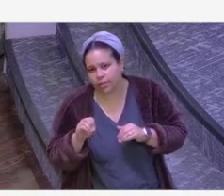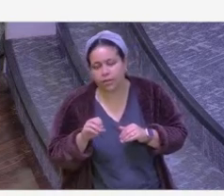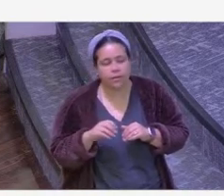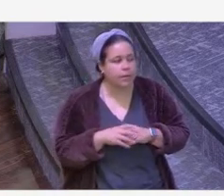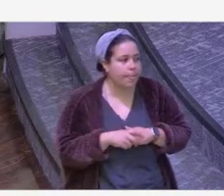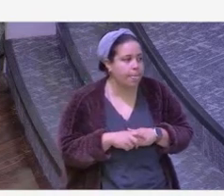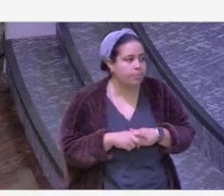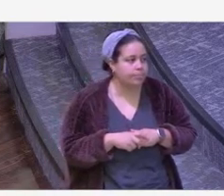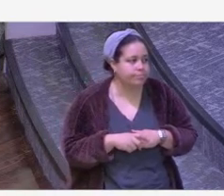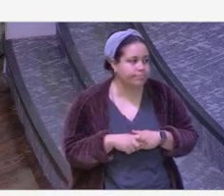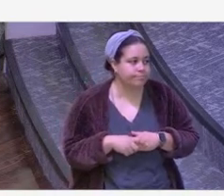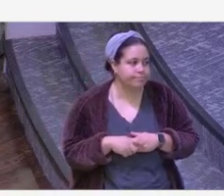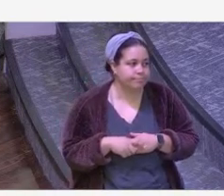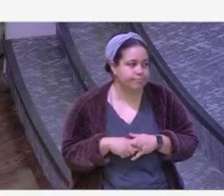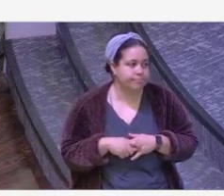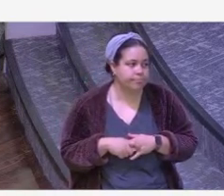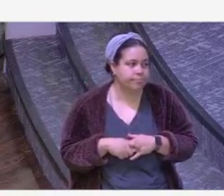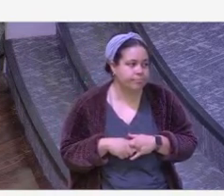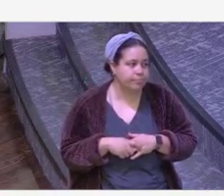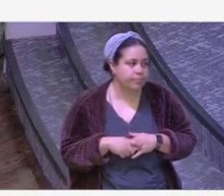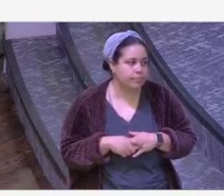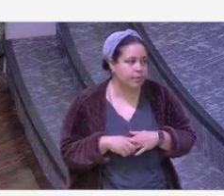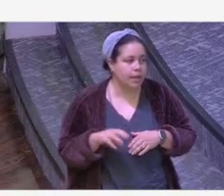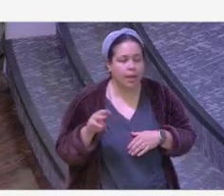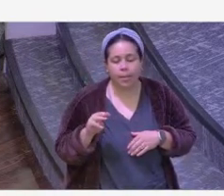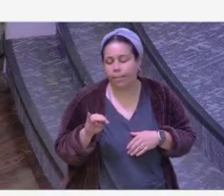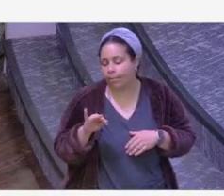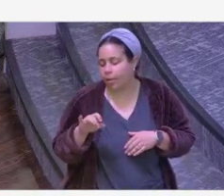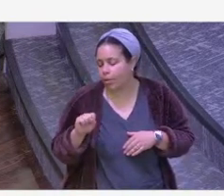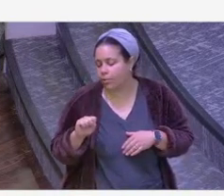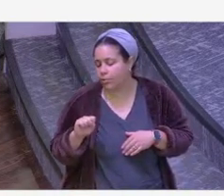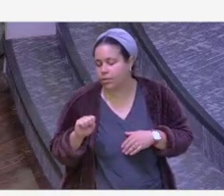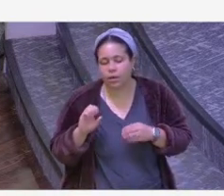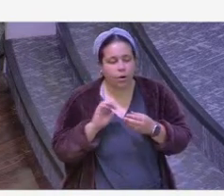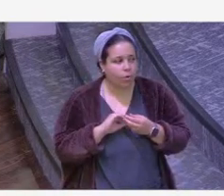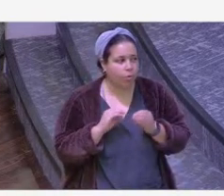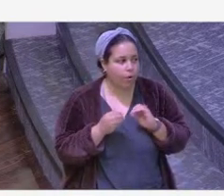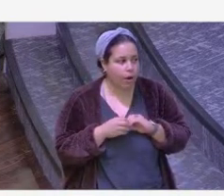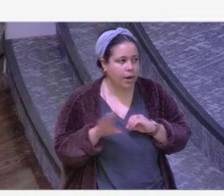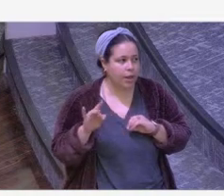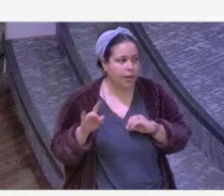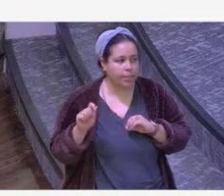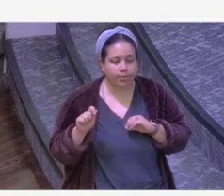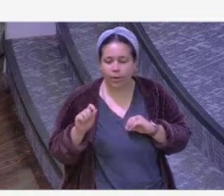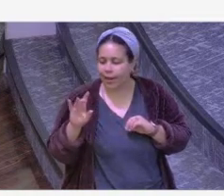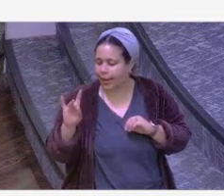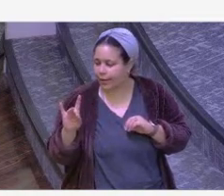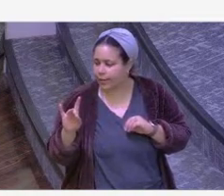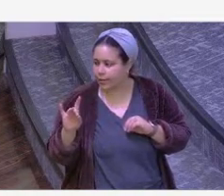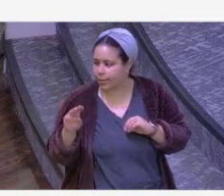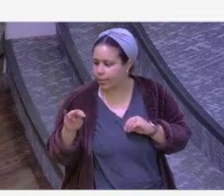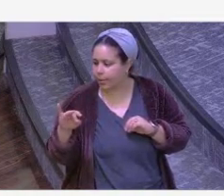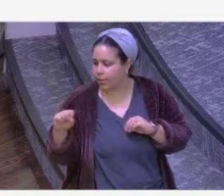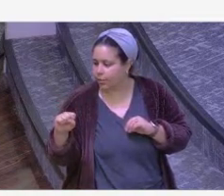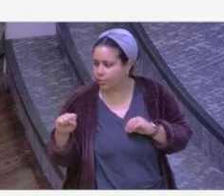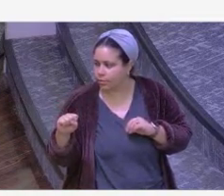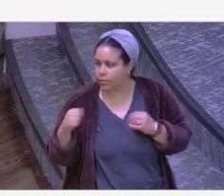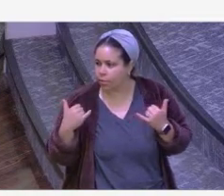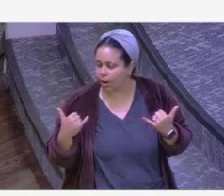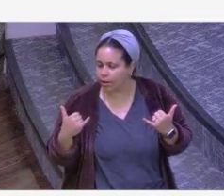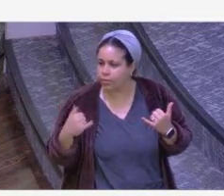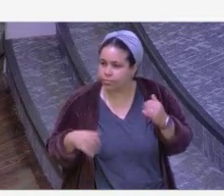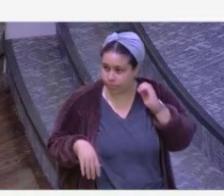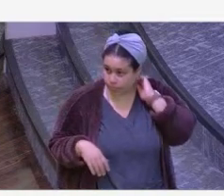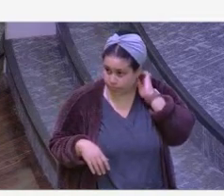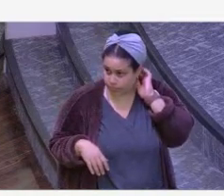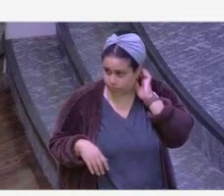$600,000 and $700,000. Right now, I left the millage rate the same. We'll talk about that a little bit later, at 18.8 mils, which is where we're currently at. So that would